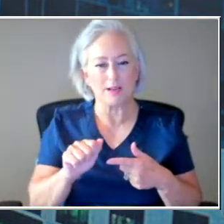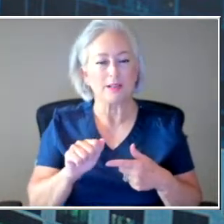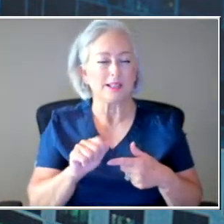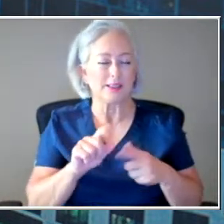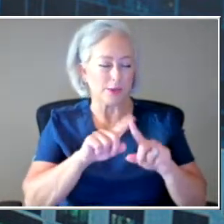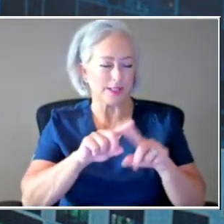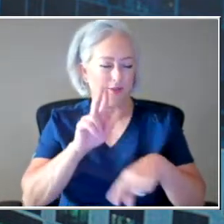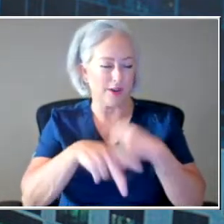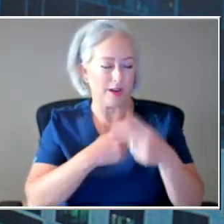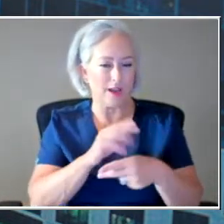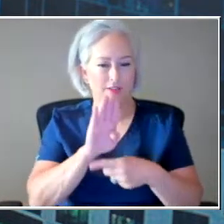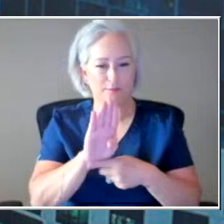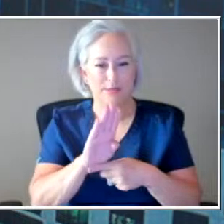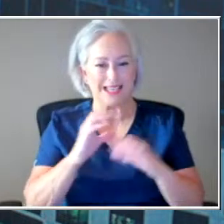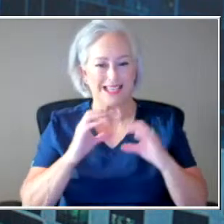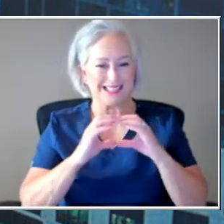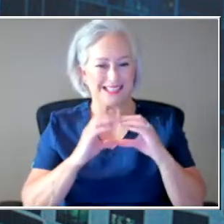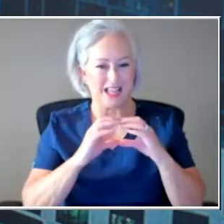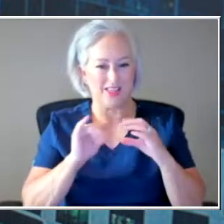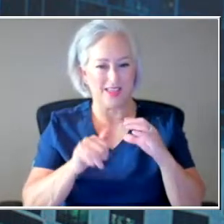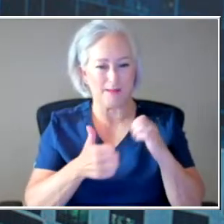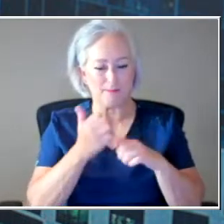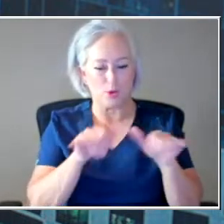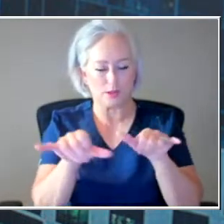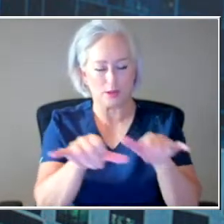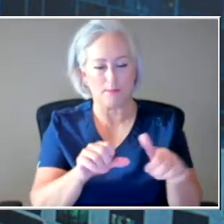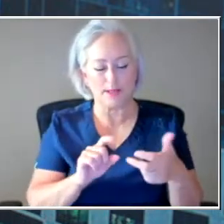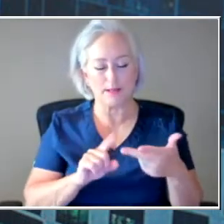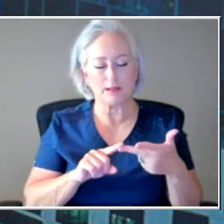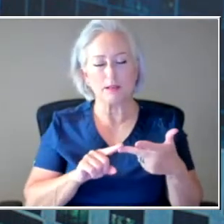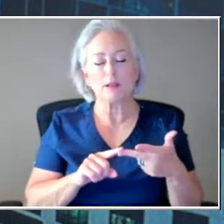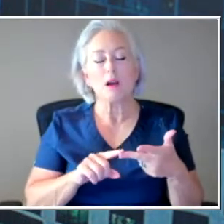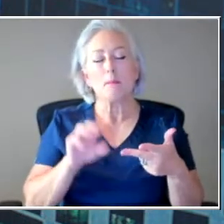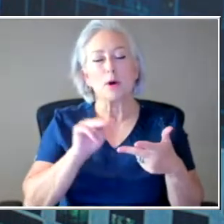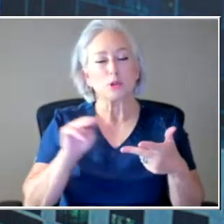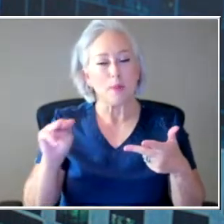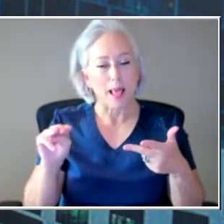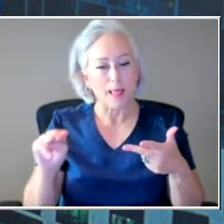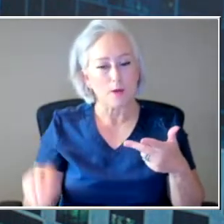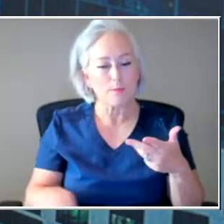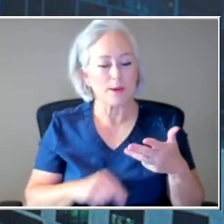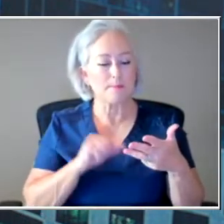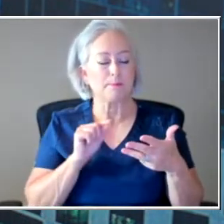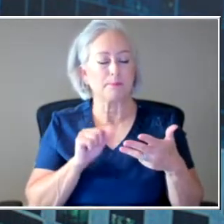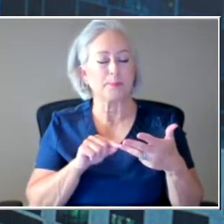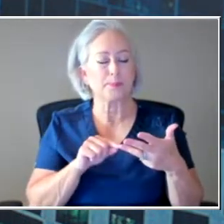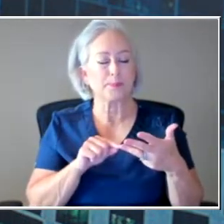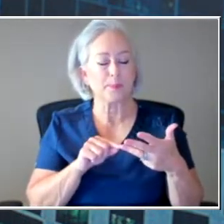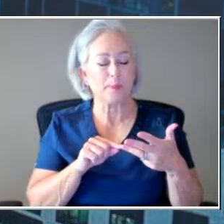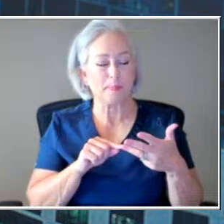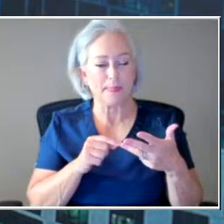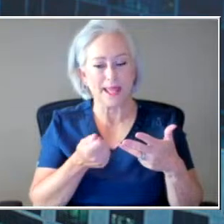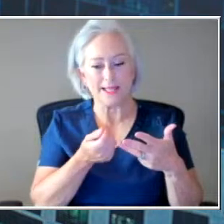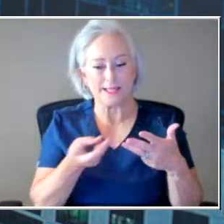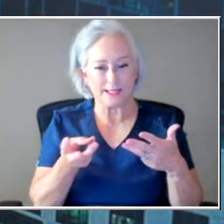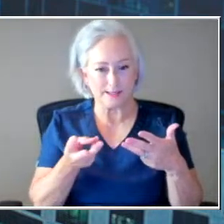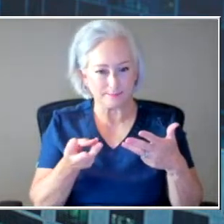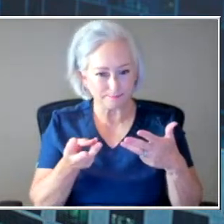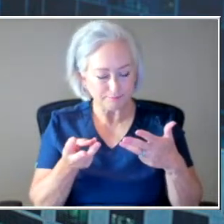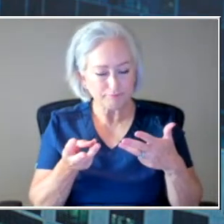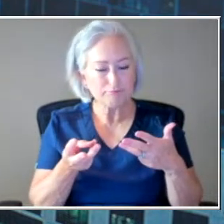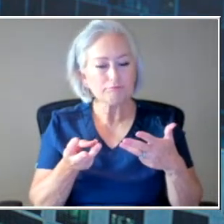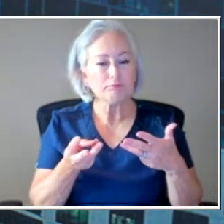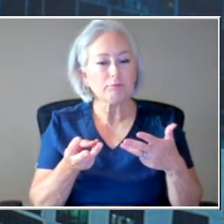which are the most common form of lymphomas, multiple myeloma, and a couple of constructs there, but